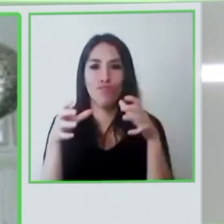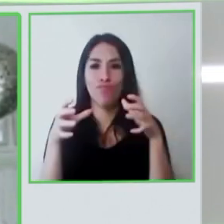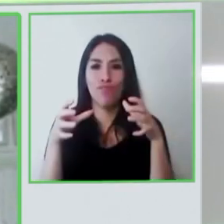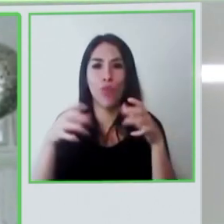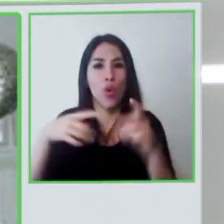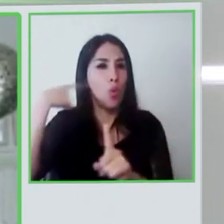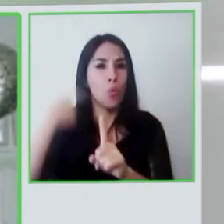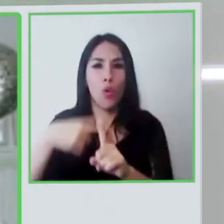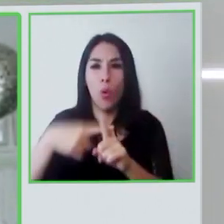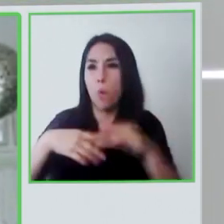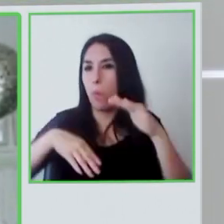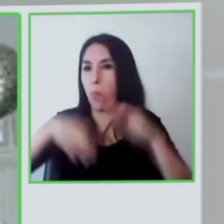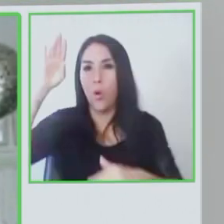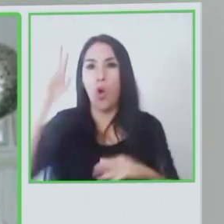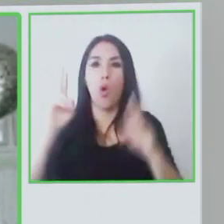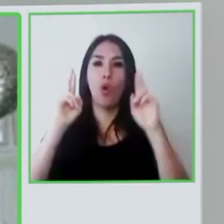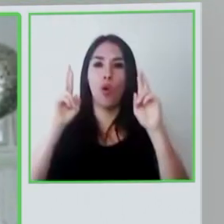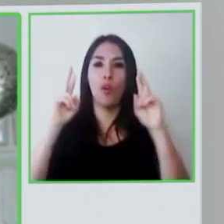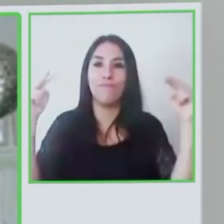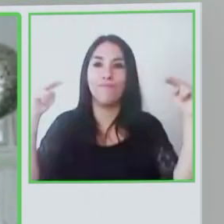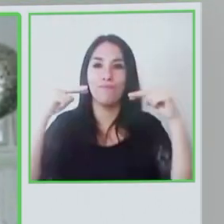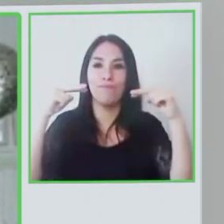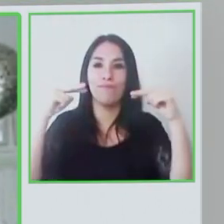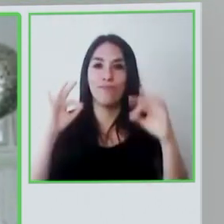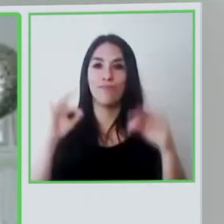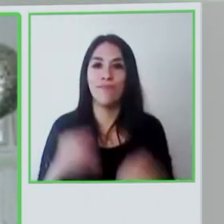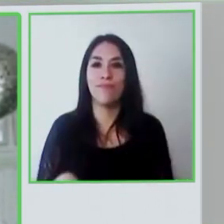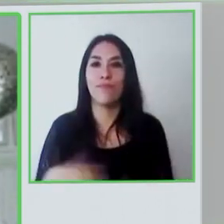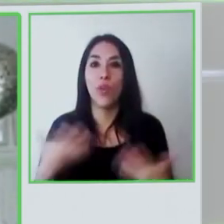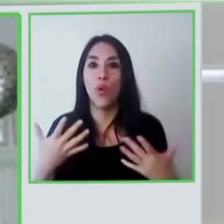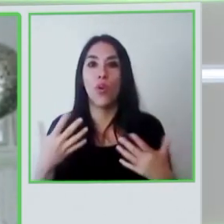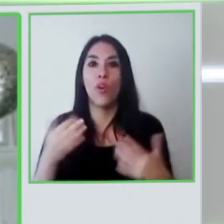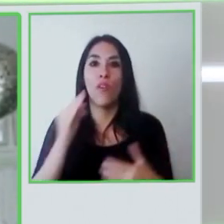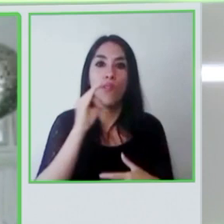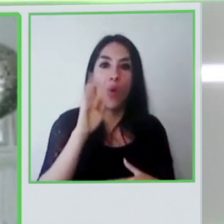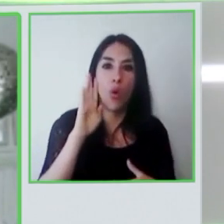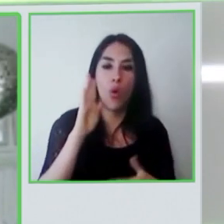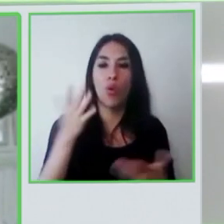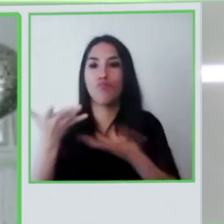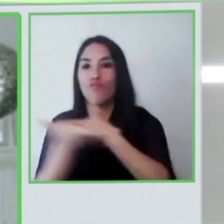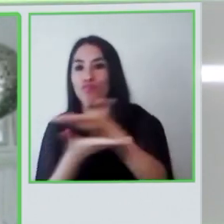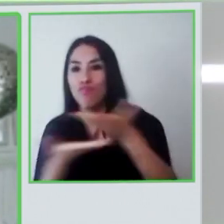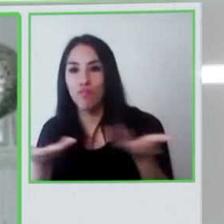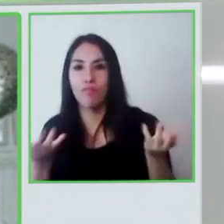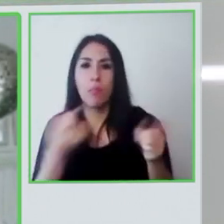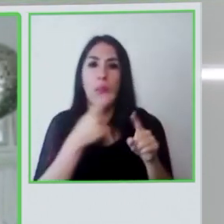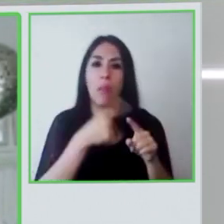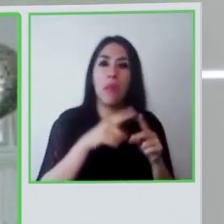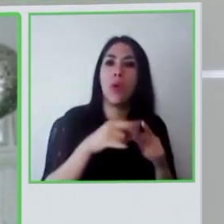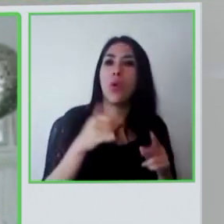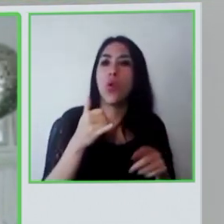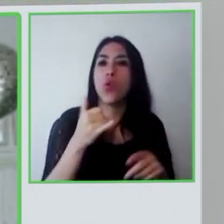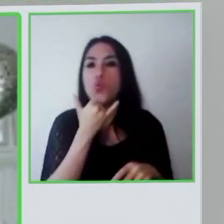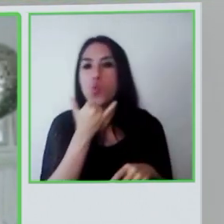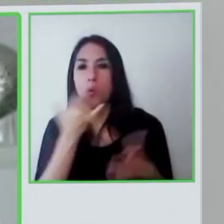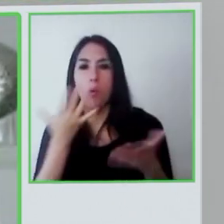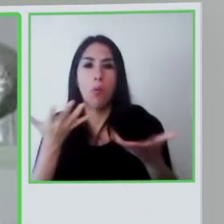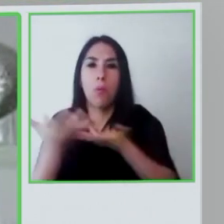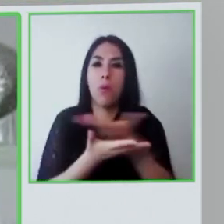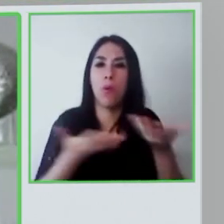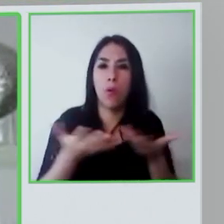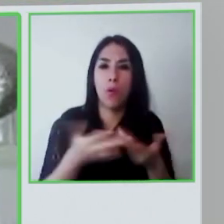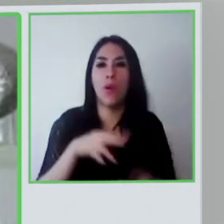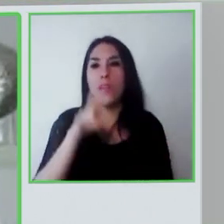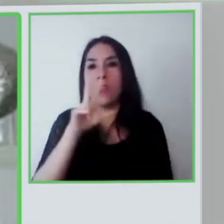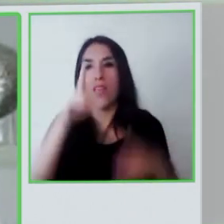Without a doubt, we're going to see on social networks, and we're going to see things happening on December the 3rd. So I'm